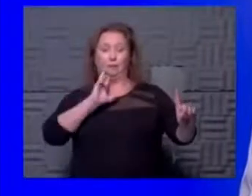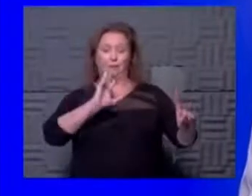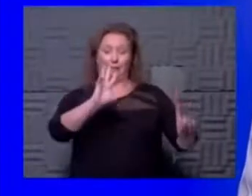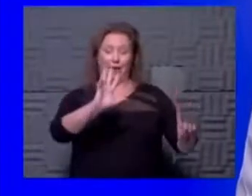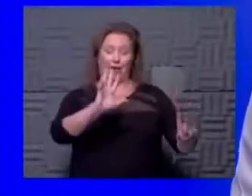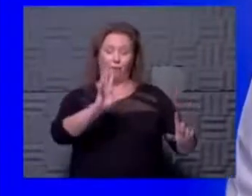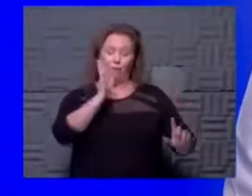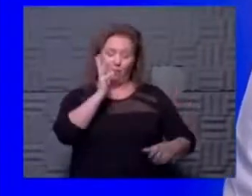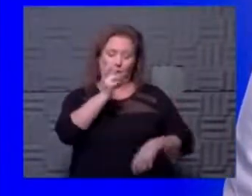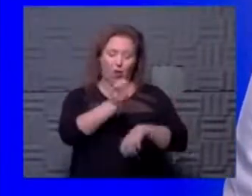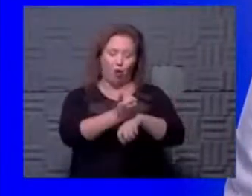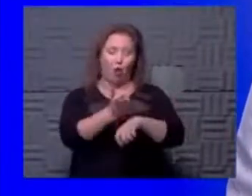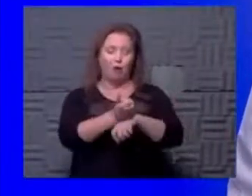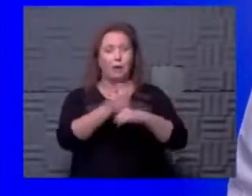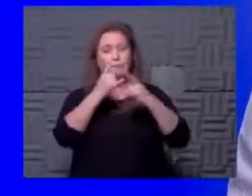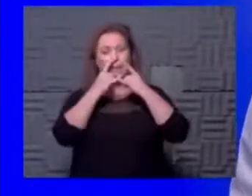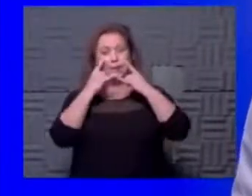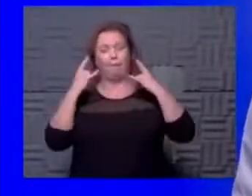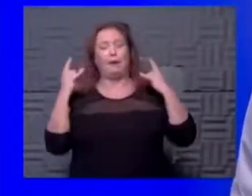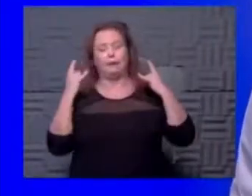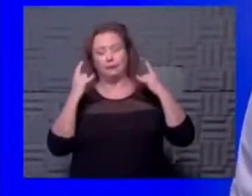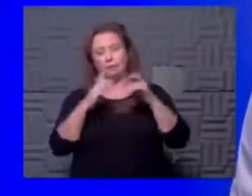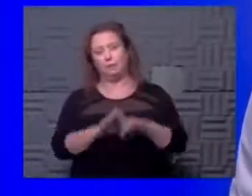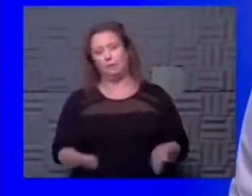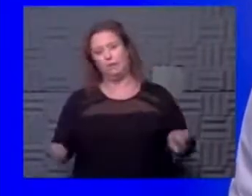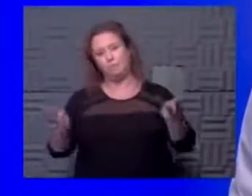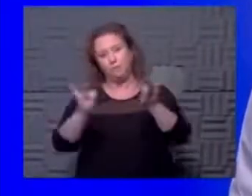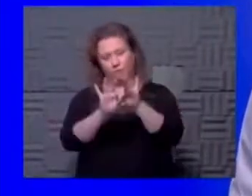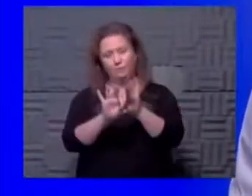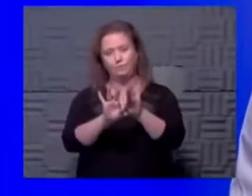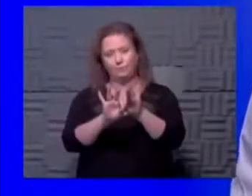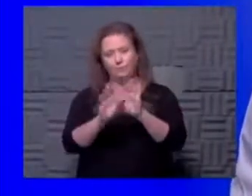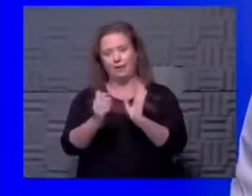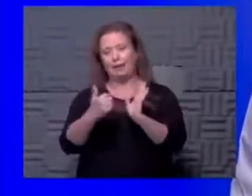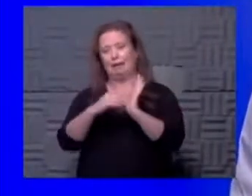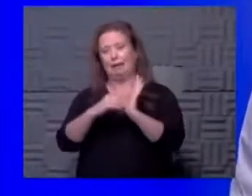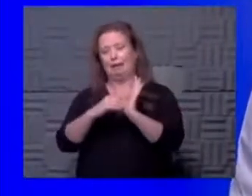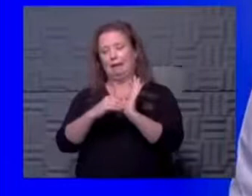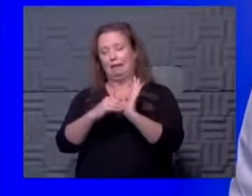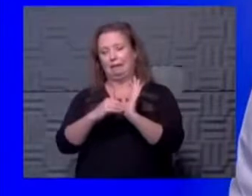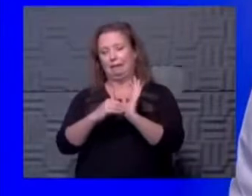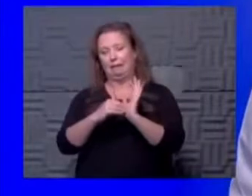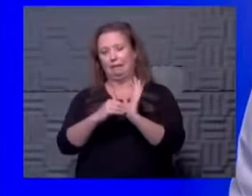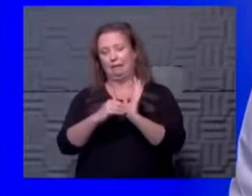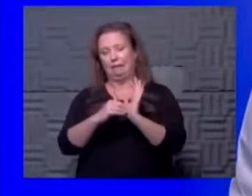be difficult, but the masking is going to be important. Again, if it's